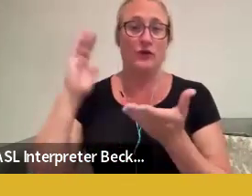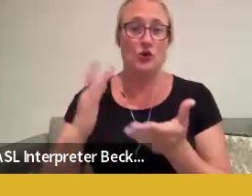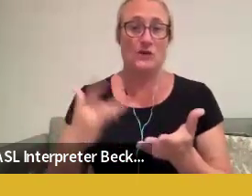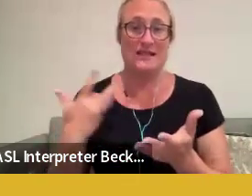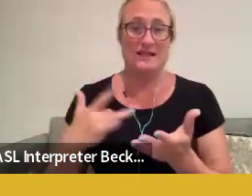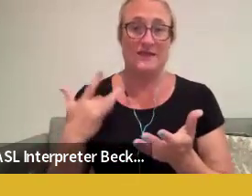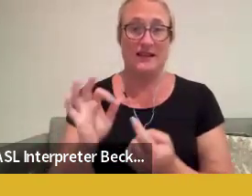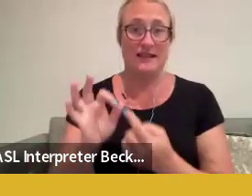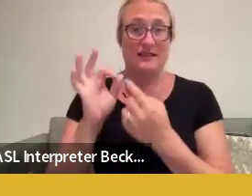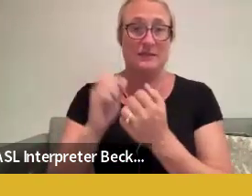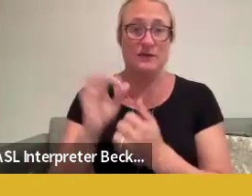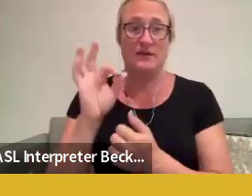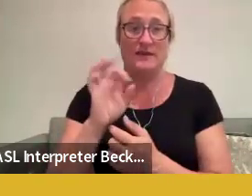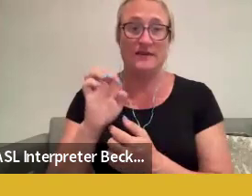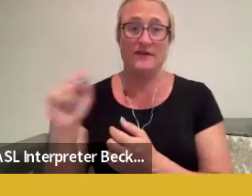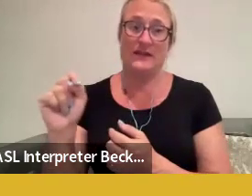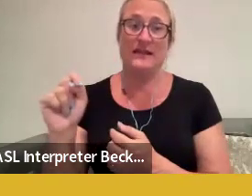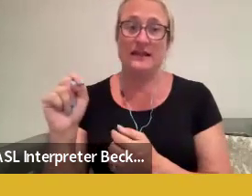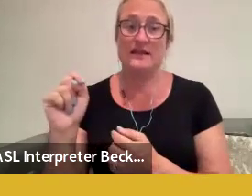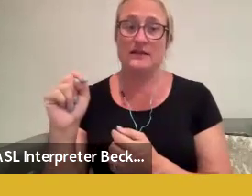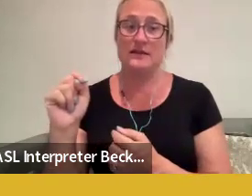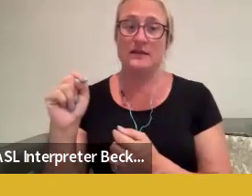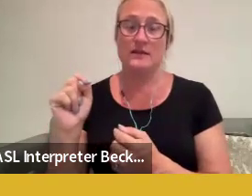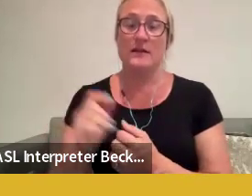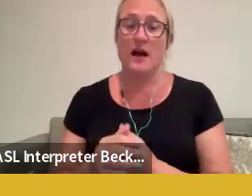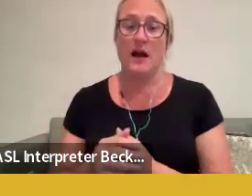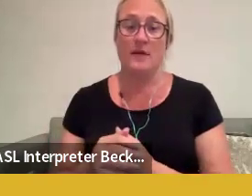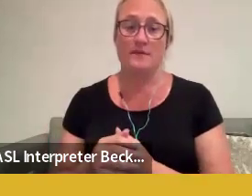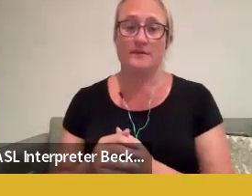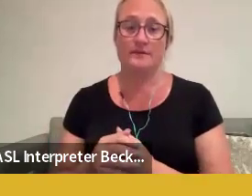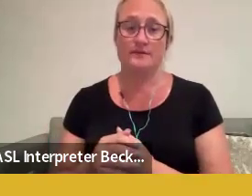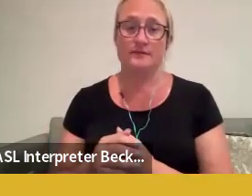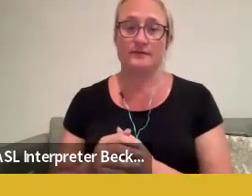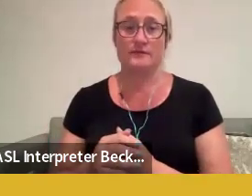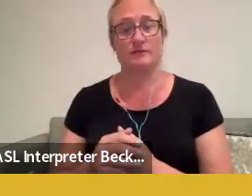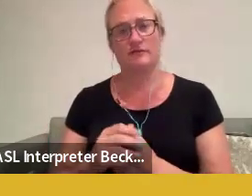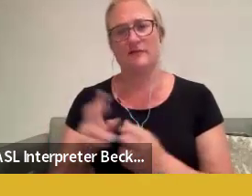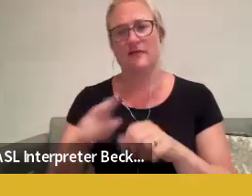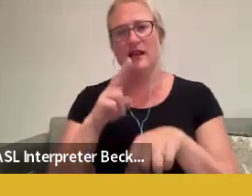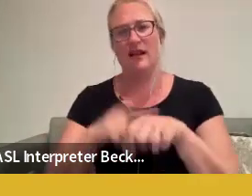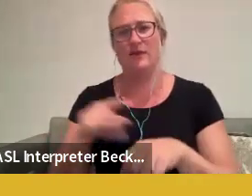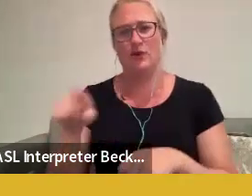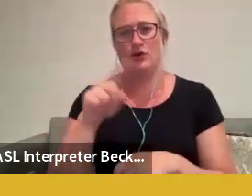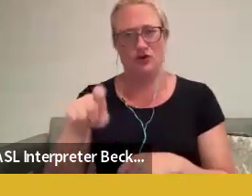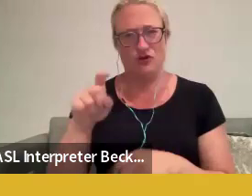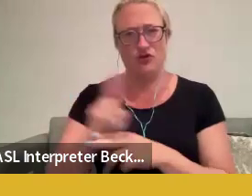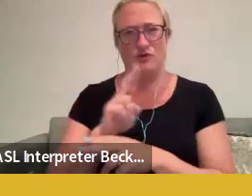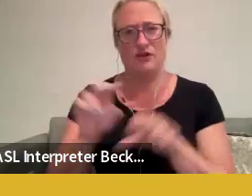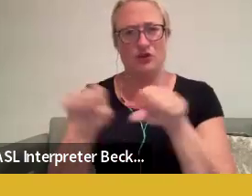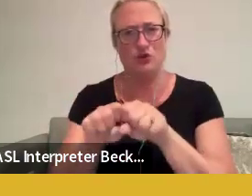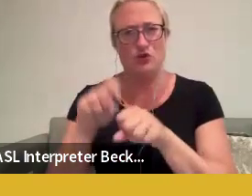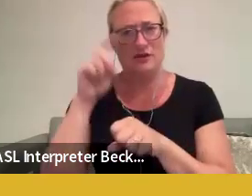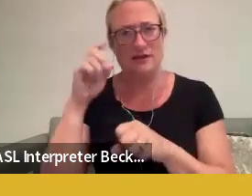this hot tip here where um, everyone should be wearing shoes in the summertime, especially if you have